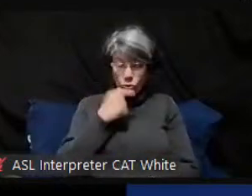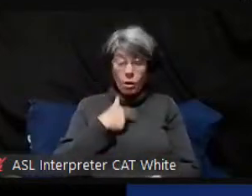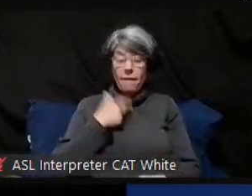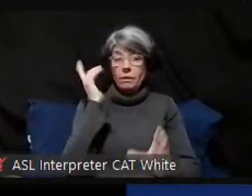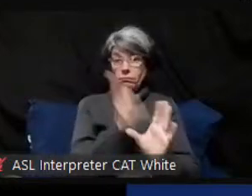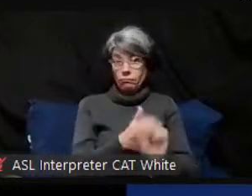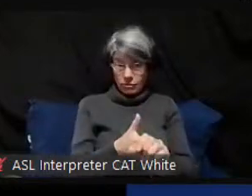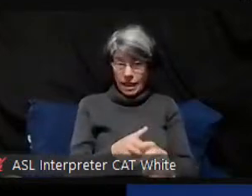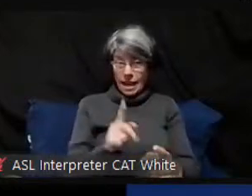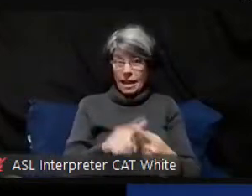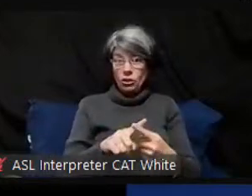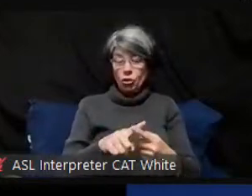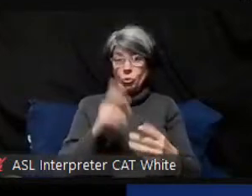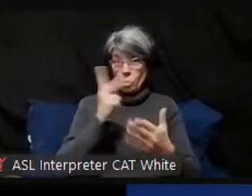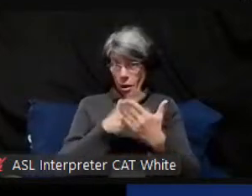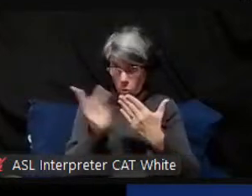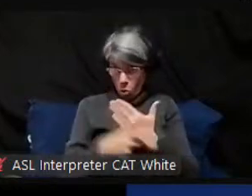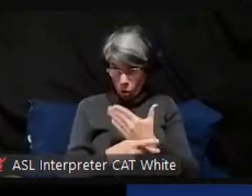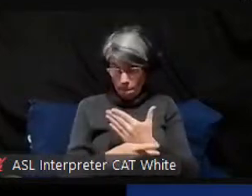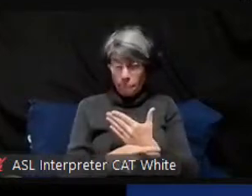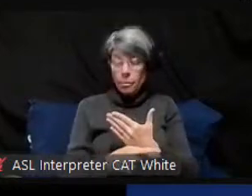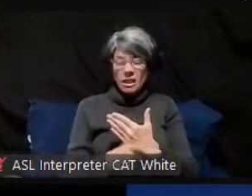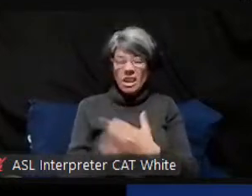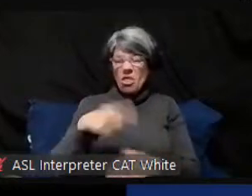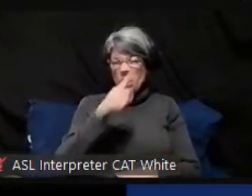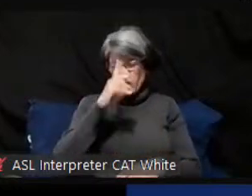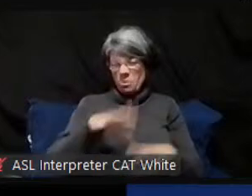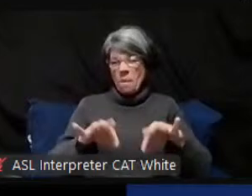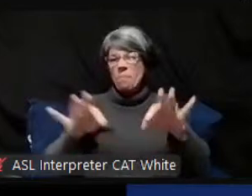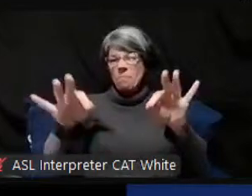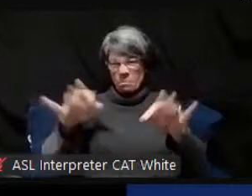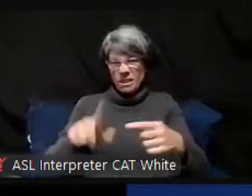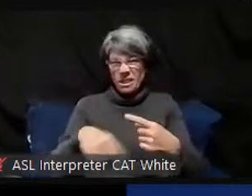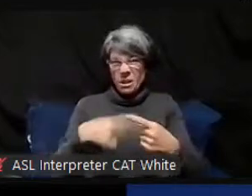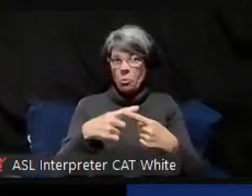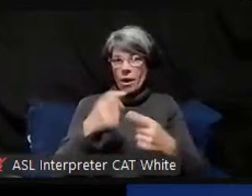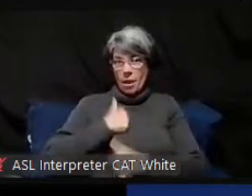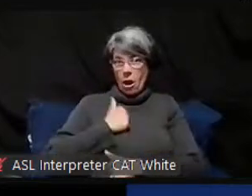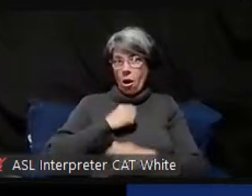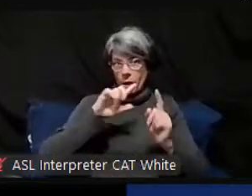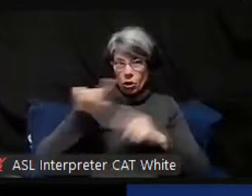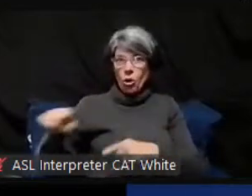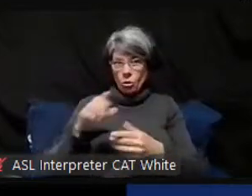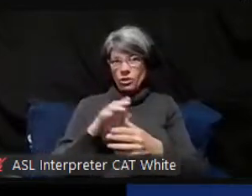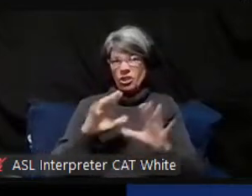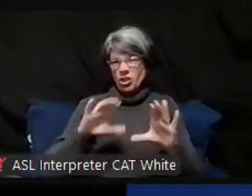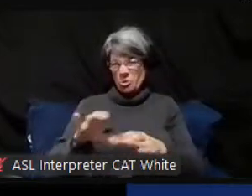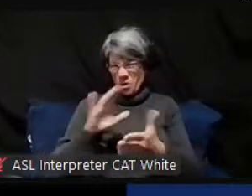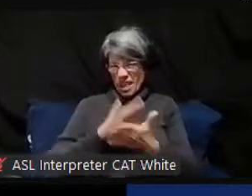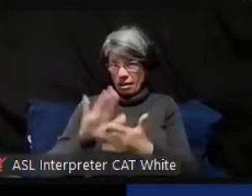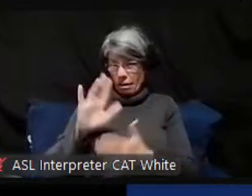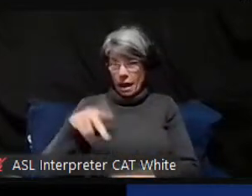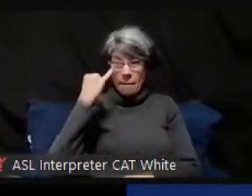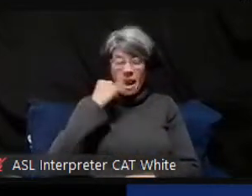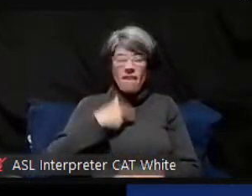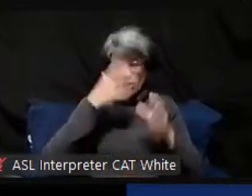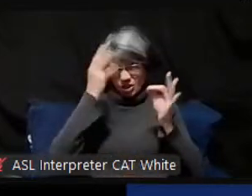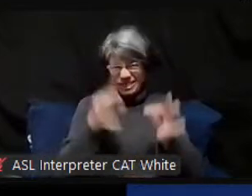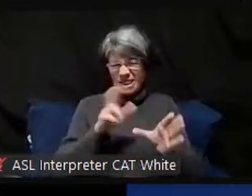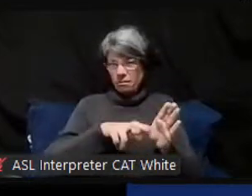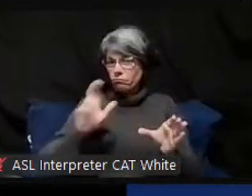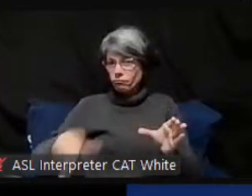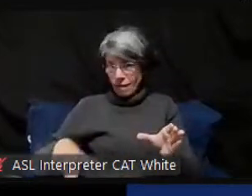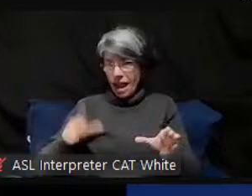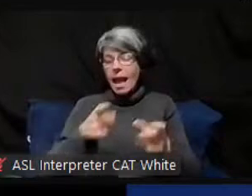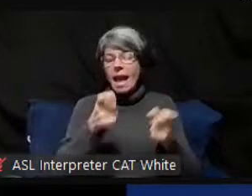the program, those will be picked up when Army Corps comes to do the cleanup. If you opt out of the program, those would be handled